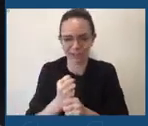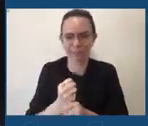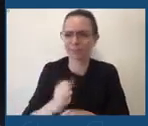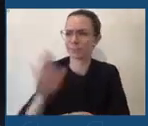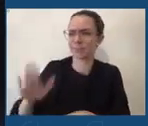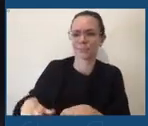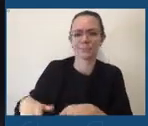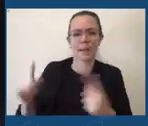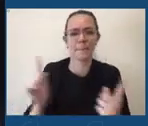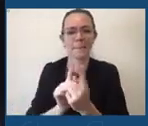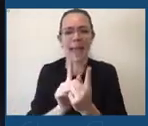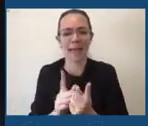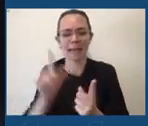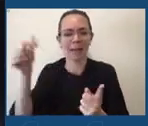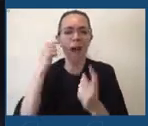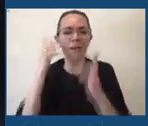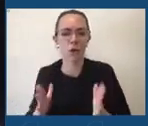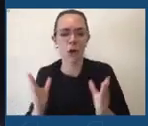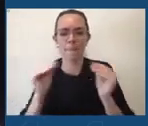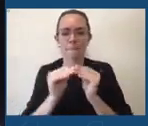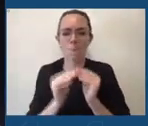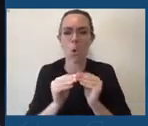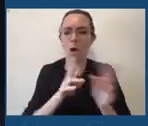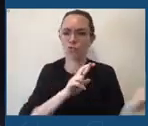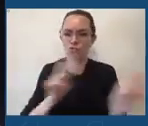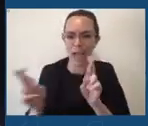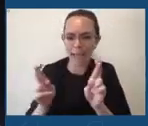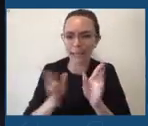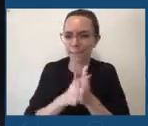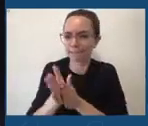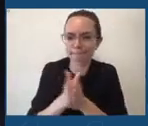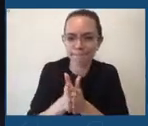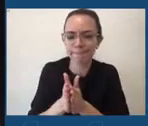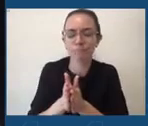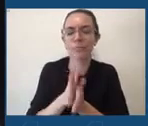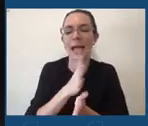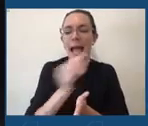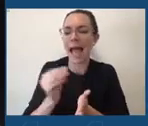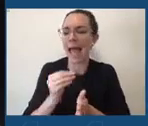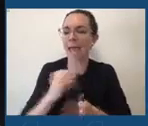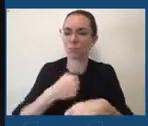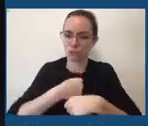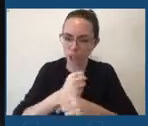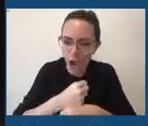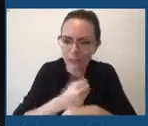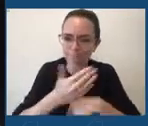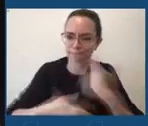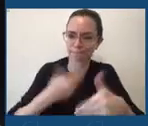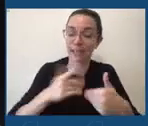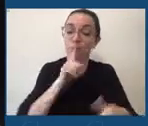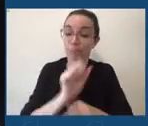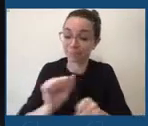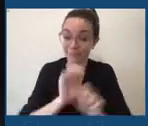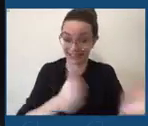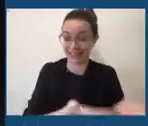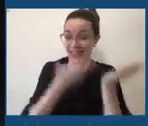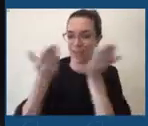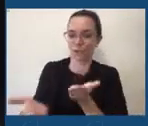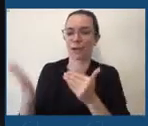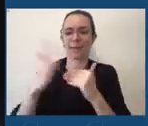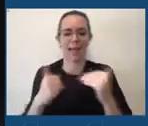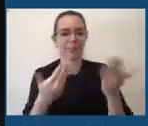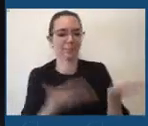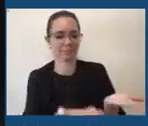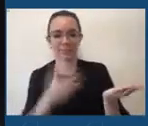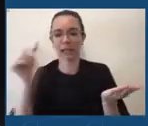was more ready, able, and productive and delivered than Governor Hochul